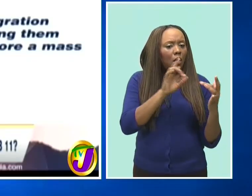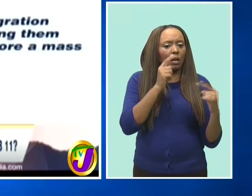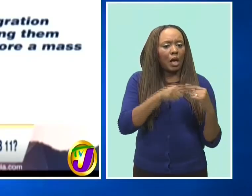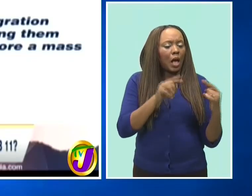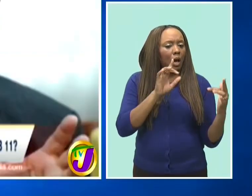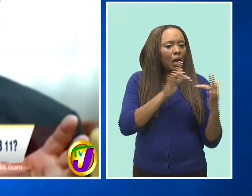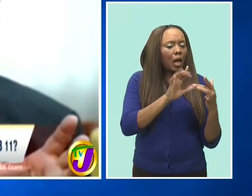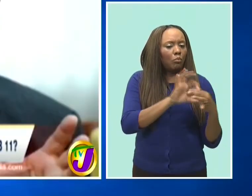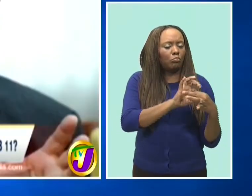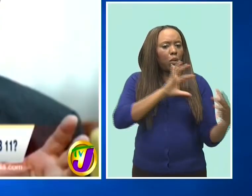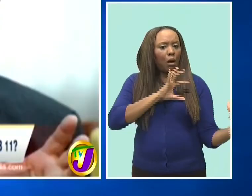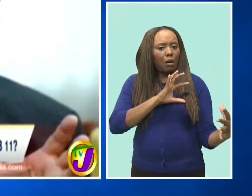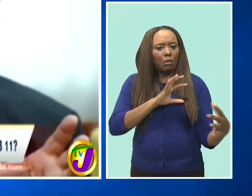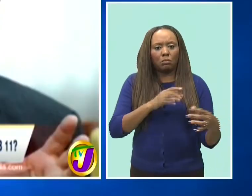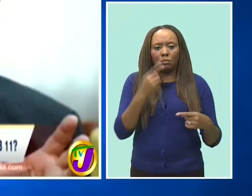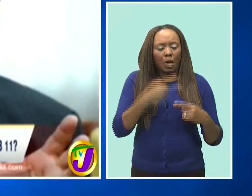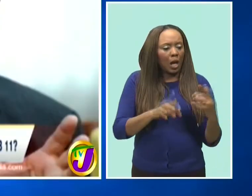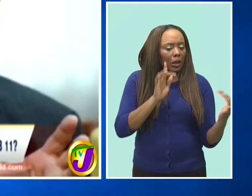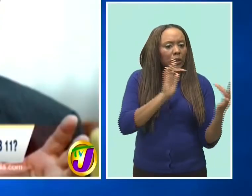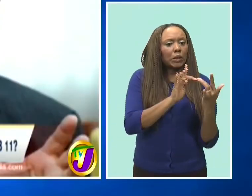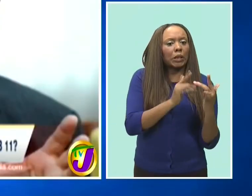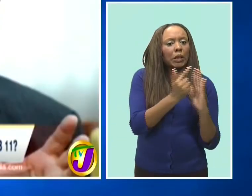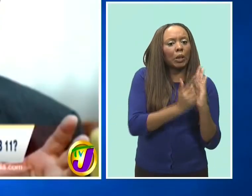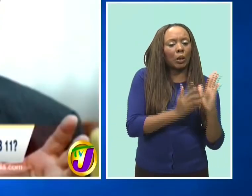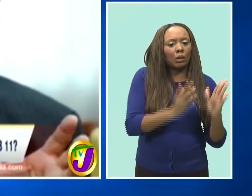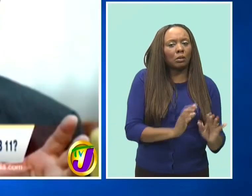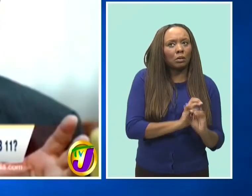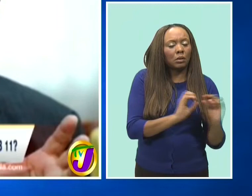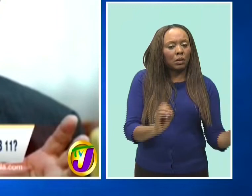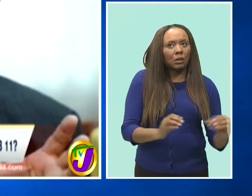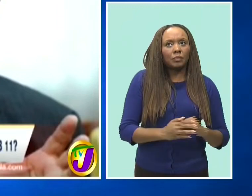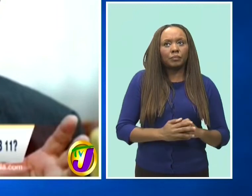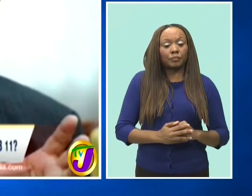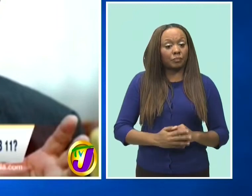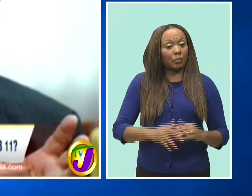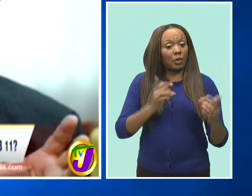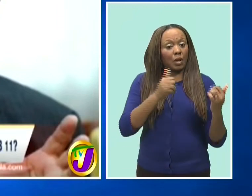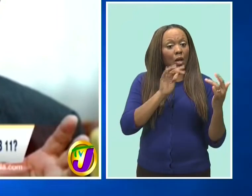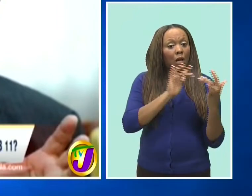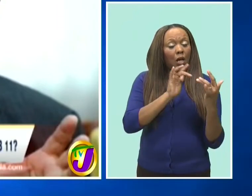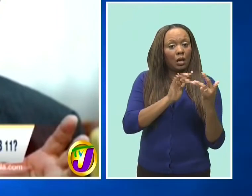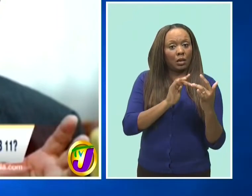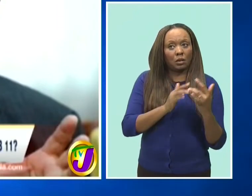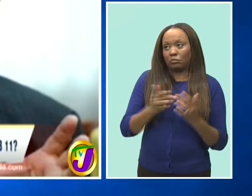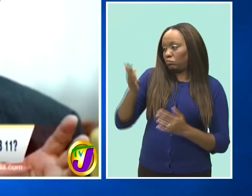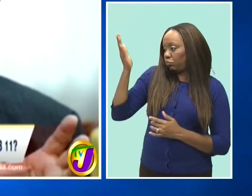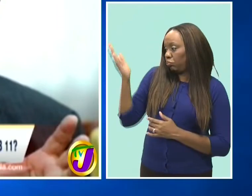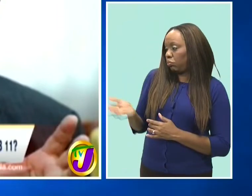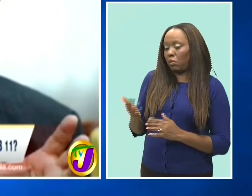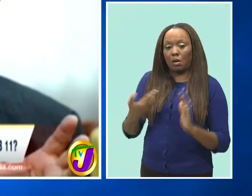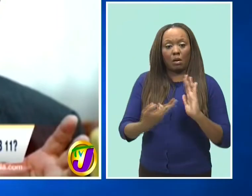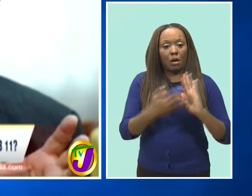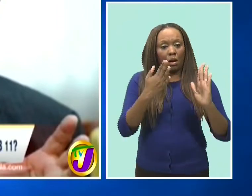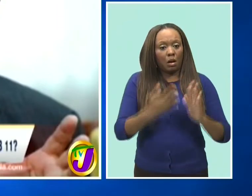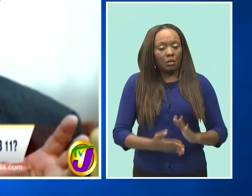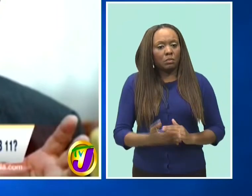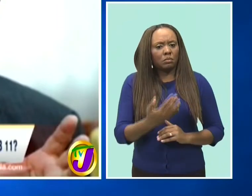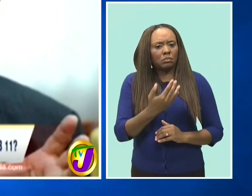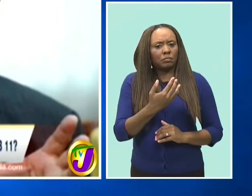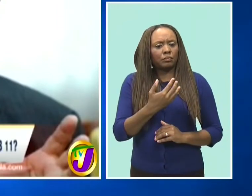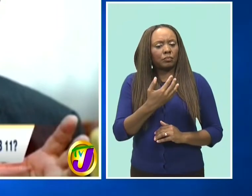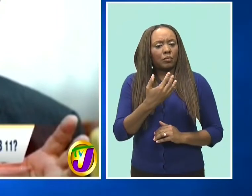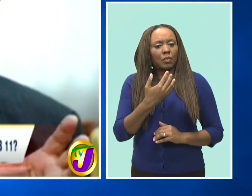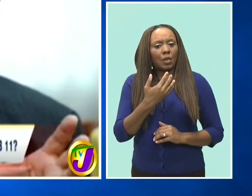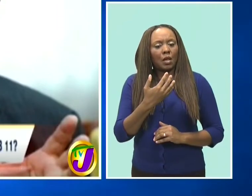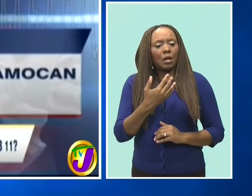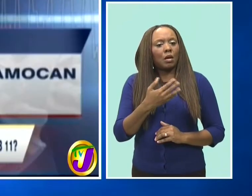their families. The issue was put to Jamaica's High Commissioner to the UK, Seth George Ramakan, on Radio Jamaica's Hotline